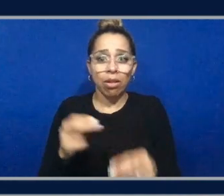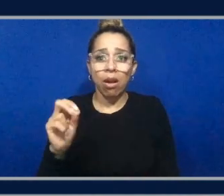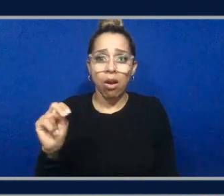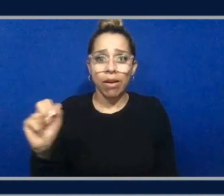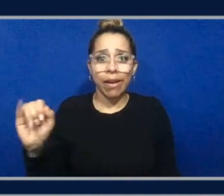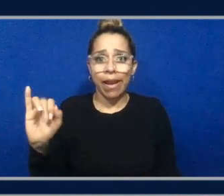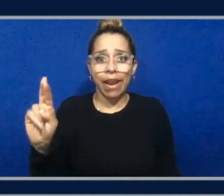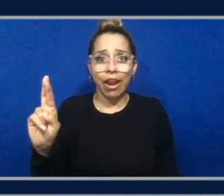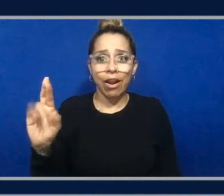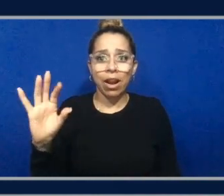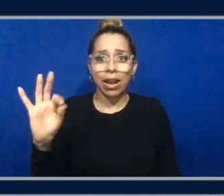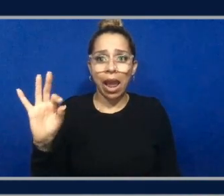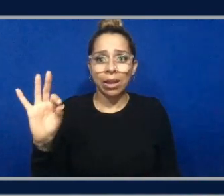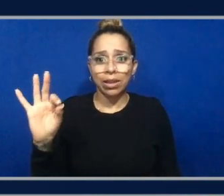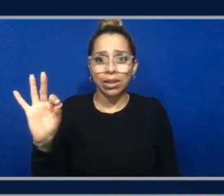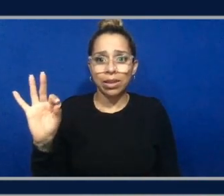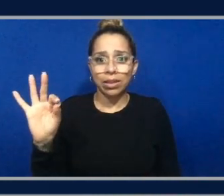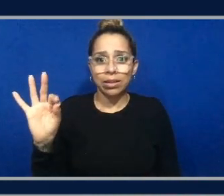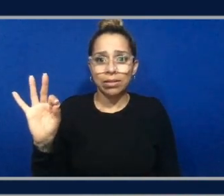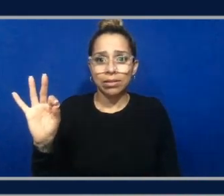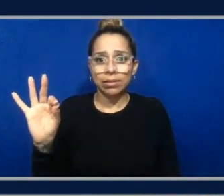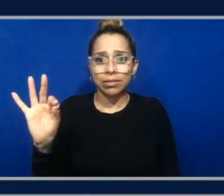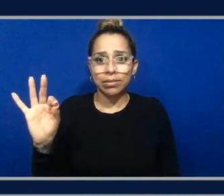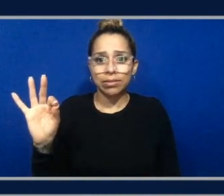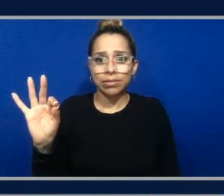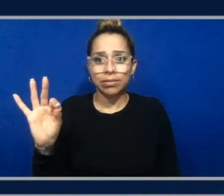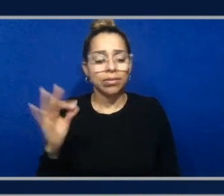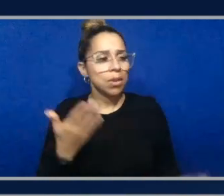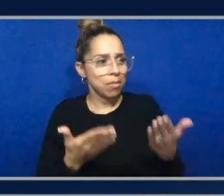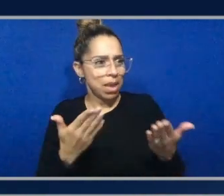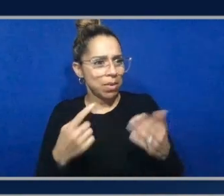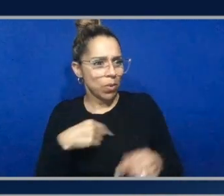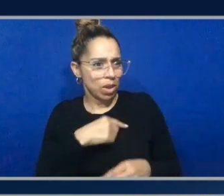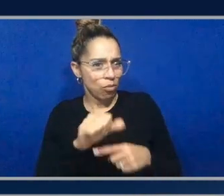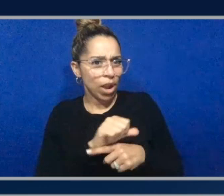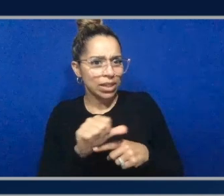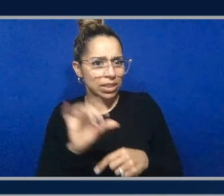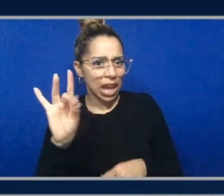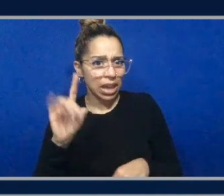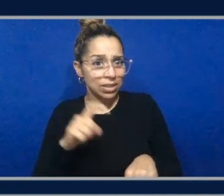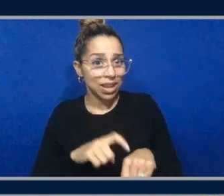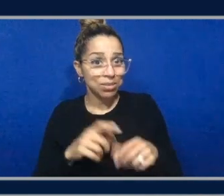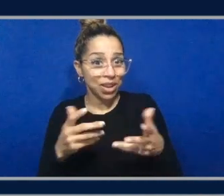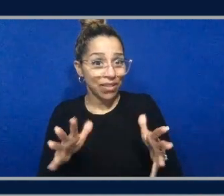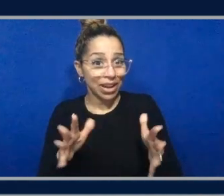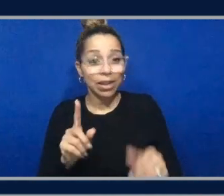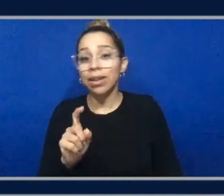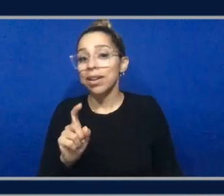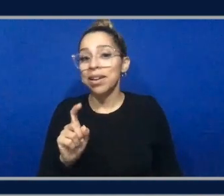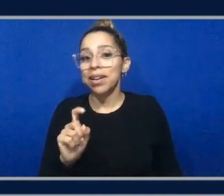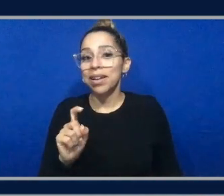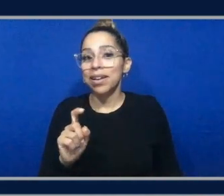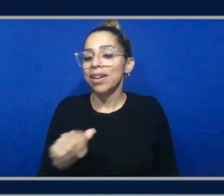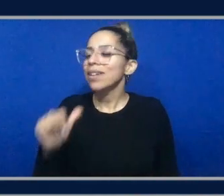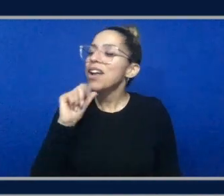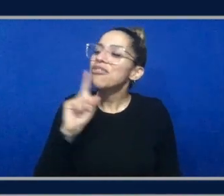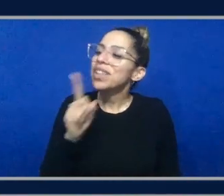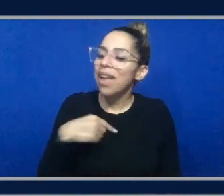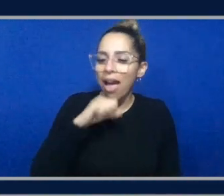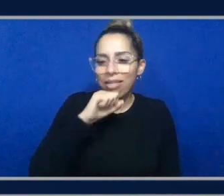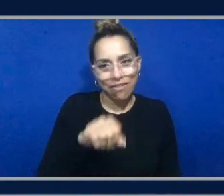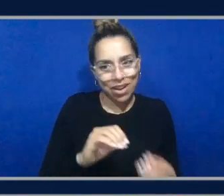Let's say S3 table OnAir 9. Sounds like maybe we practiced this 8 times. Not really. I just like the number 9, okay, I